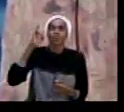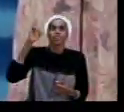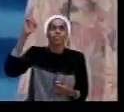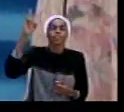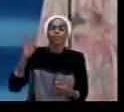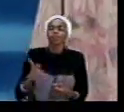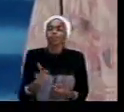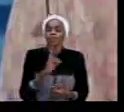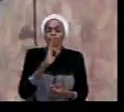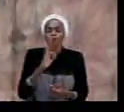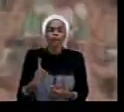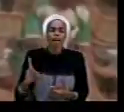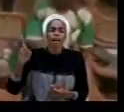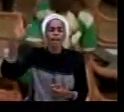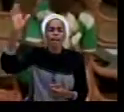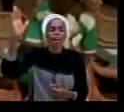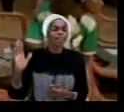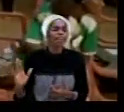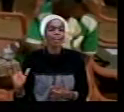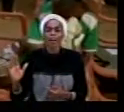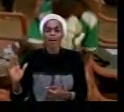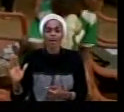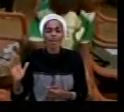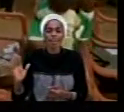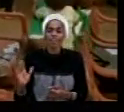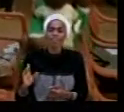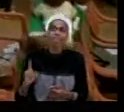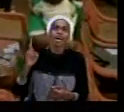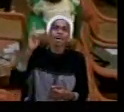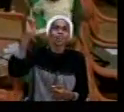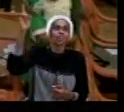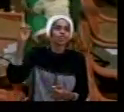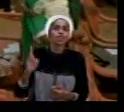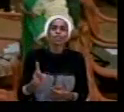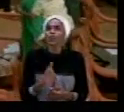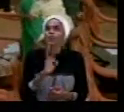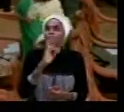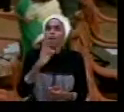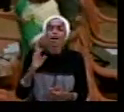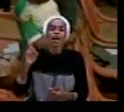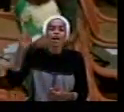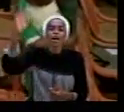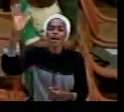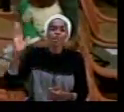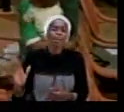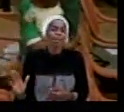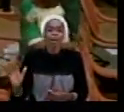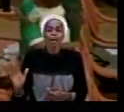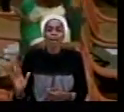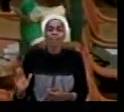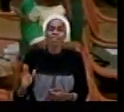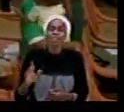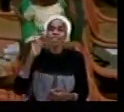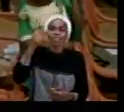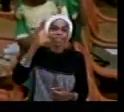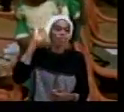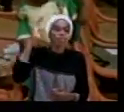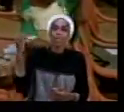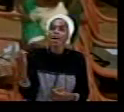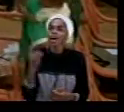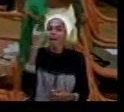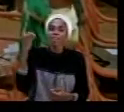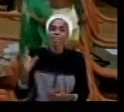You were God, you are God, you